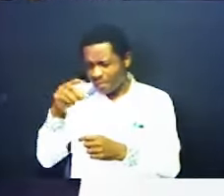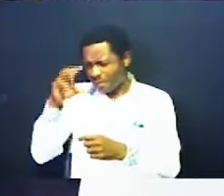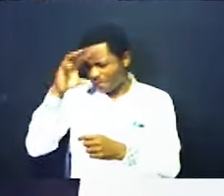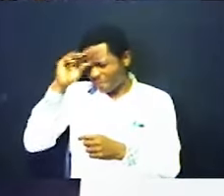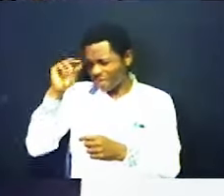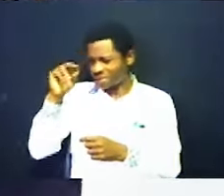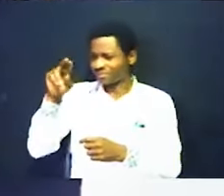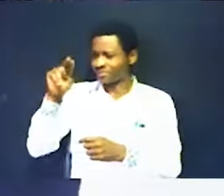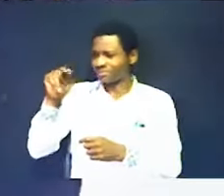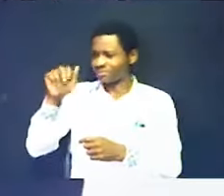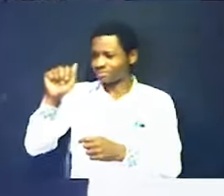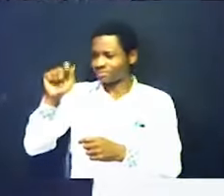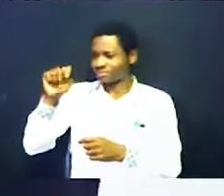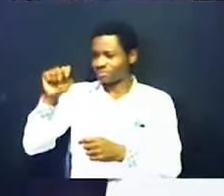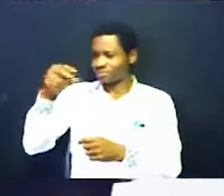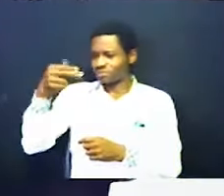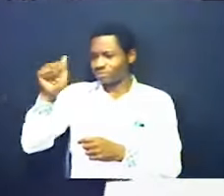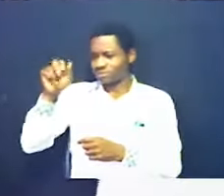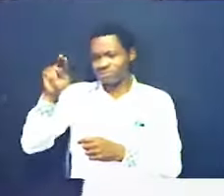See,